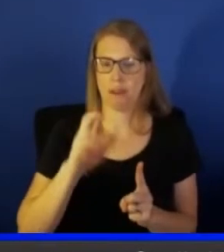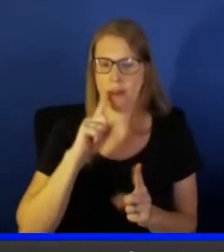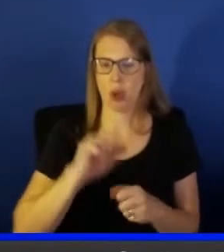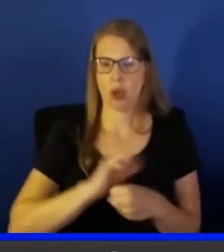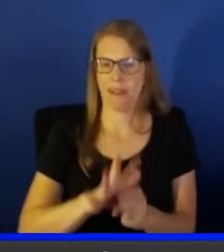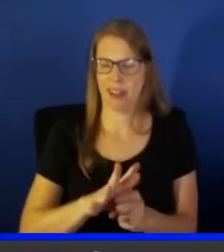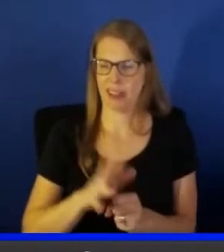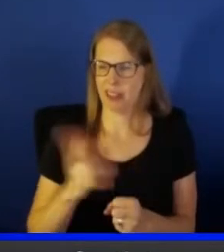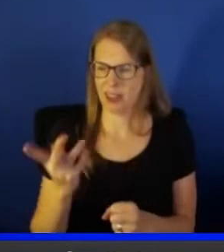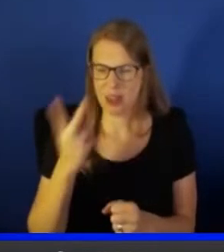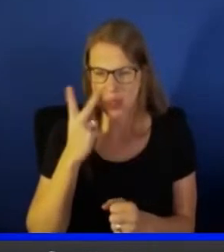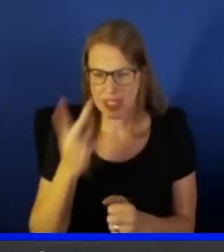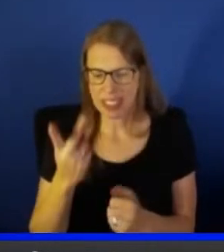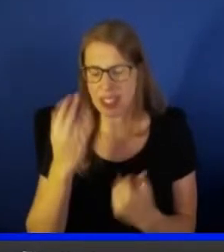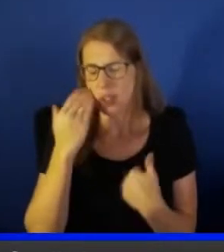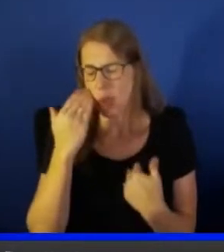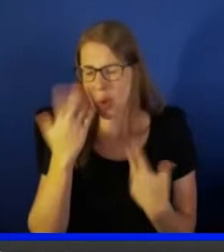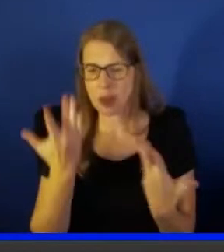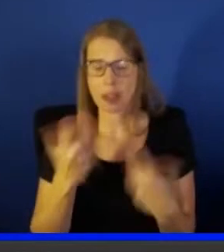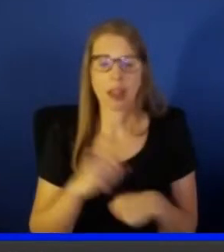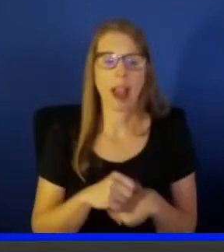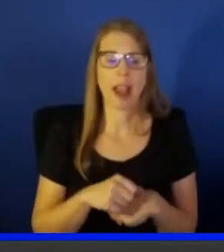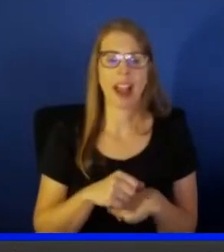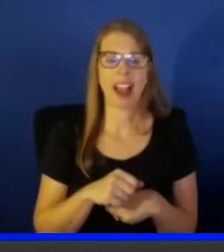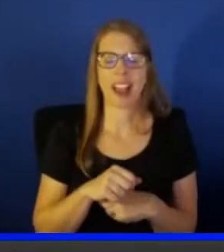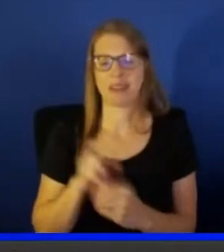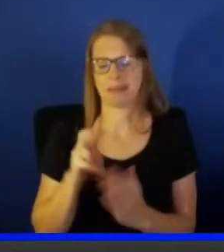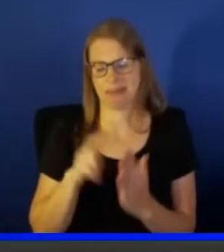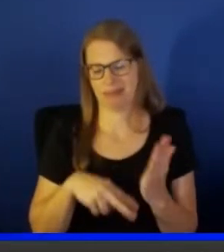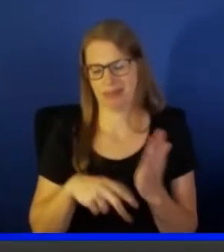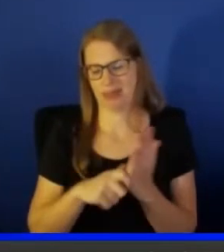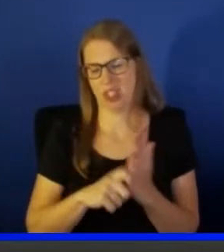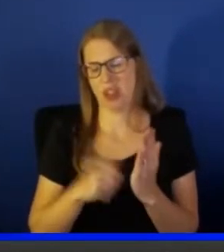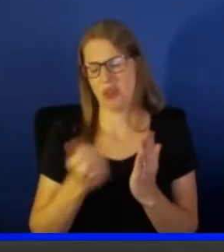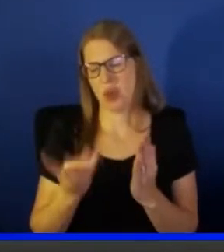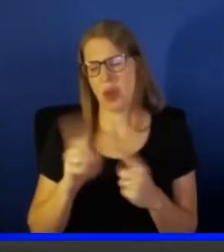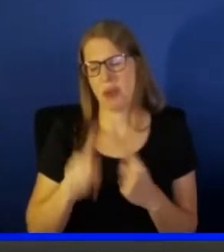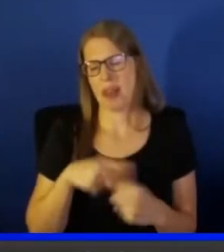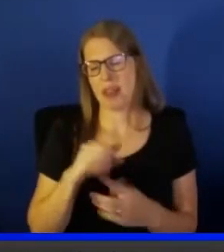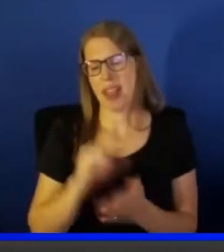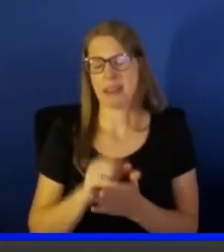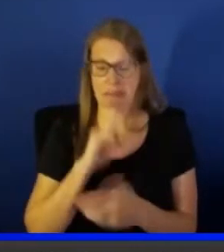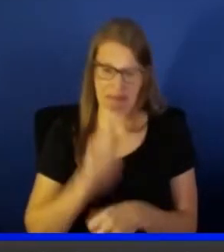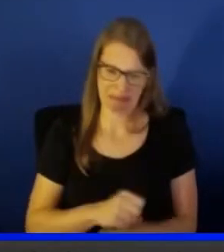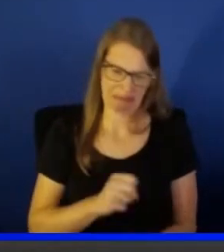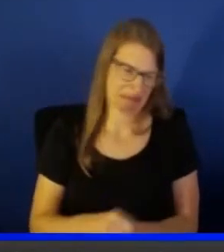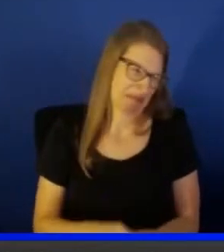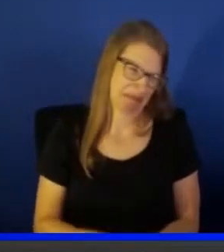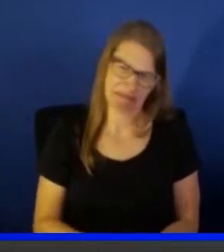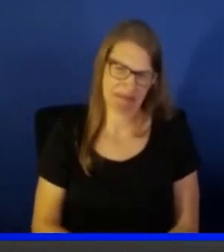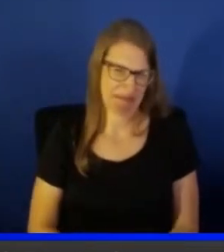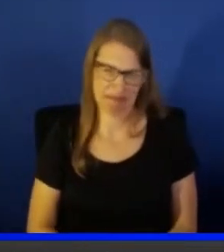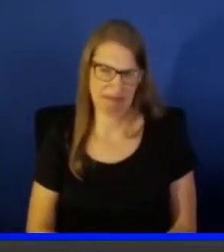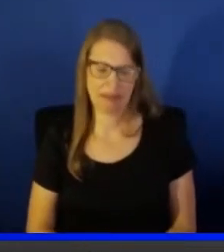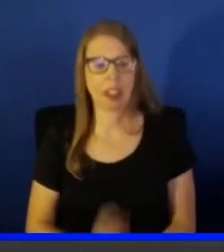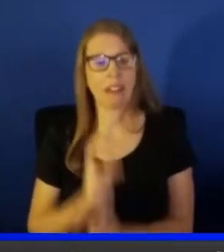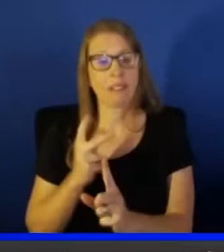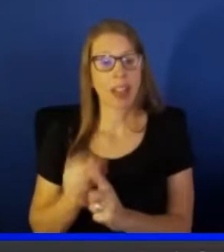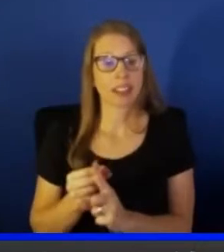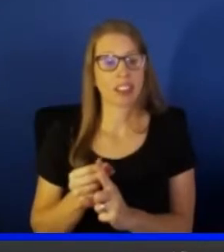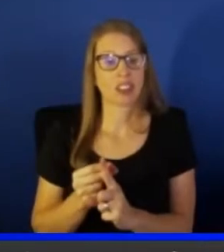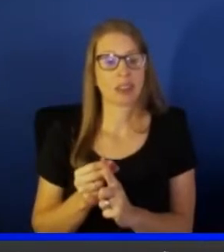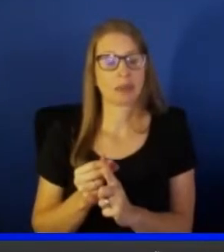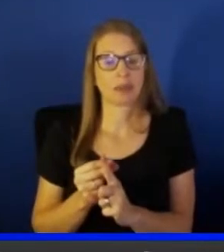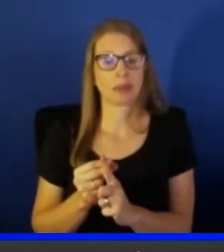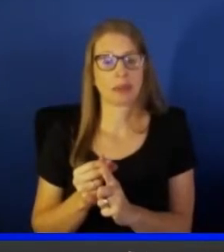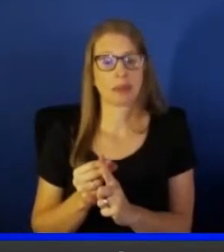a few about that, and I don't think that's actually true. And again, what are we talking about? Vaccination. Was also